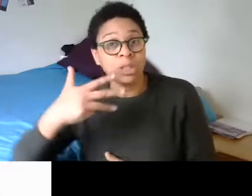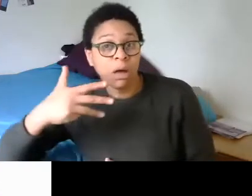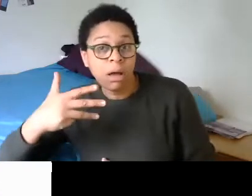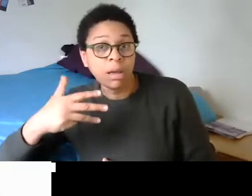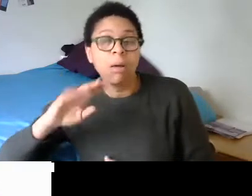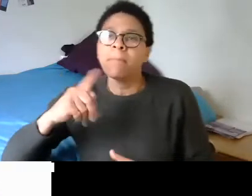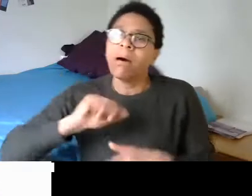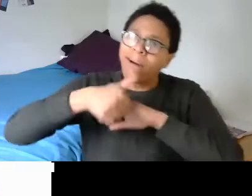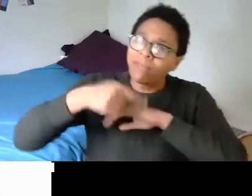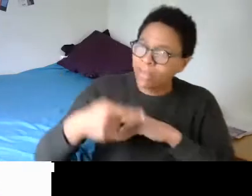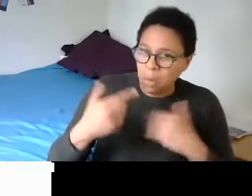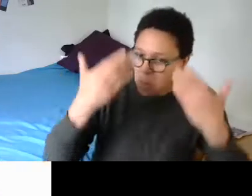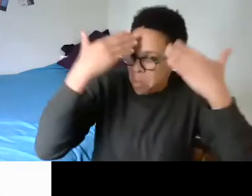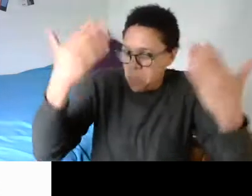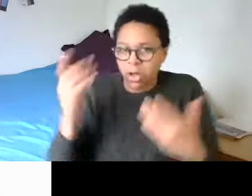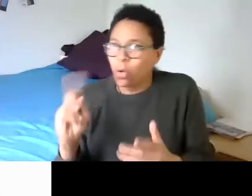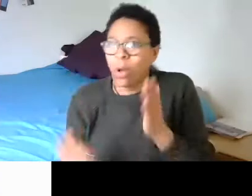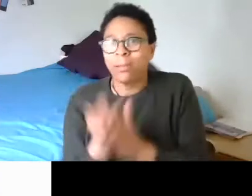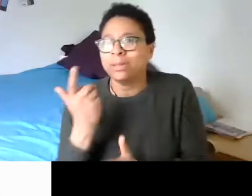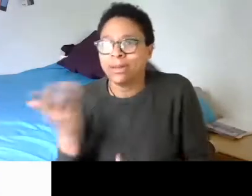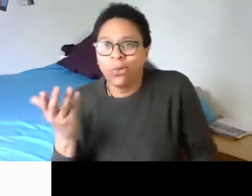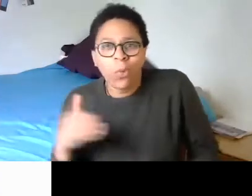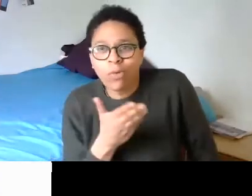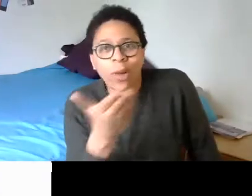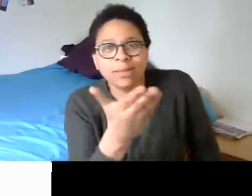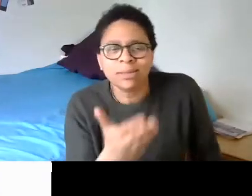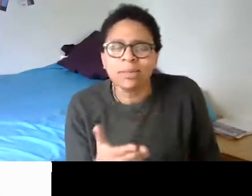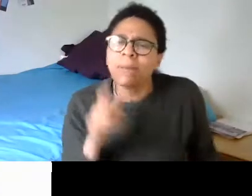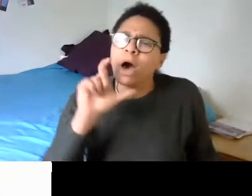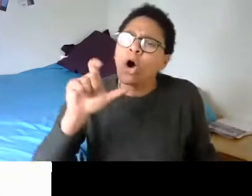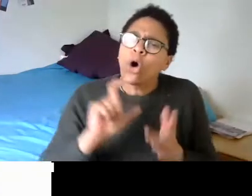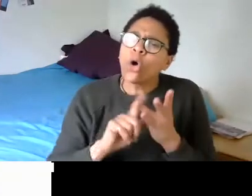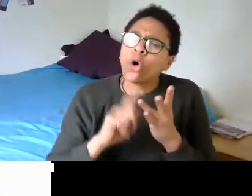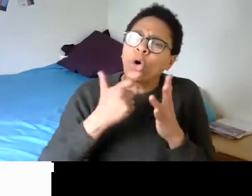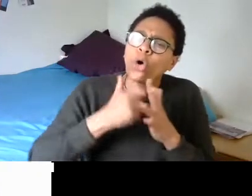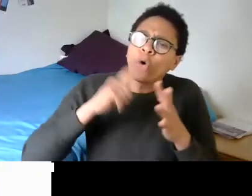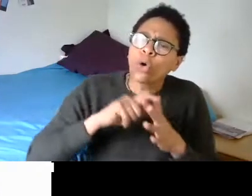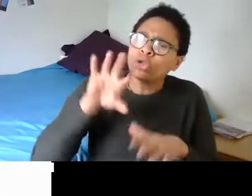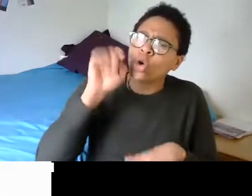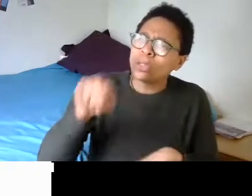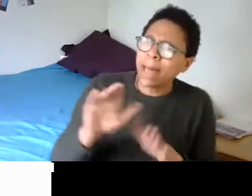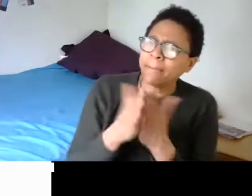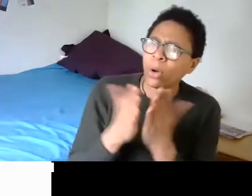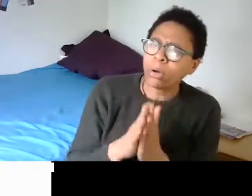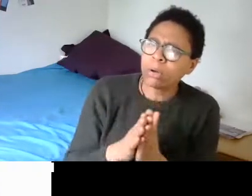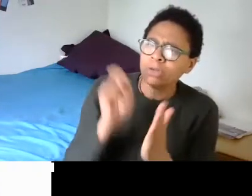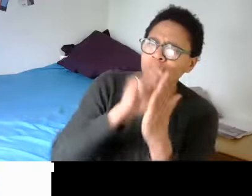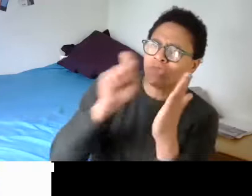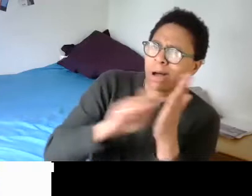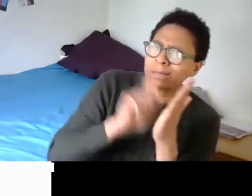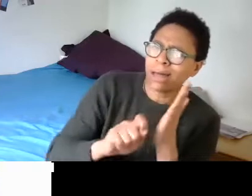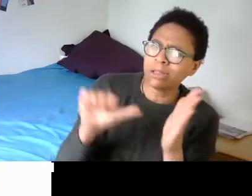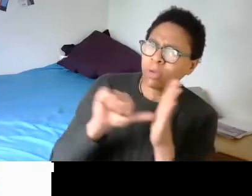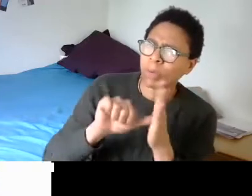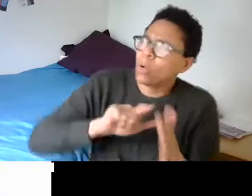the path grows cold. But why did Cook choose this book to write down his struggles? The printed